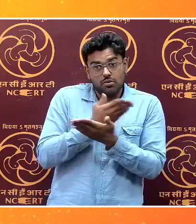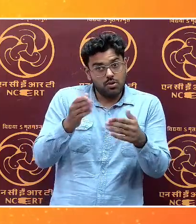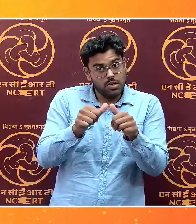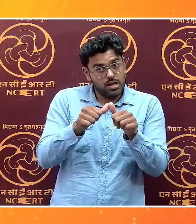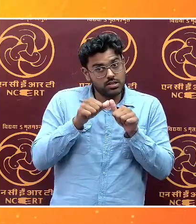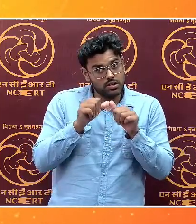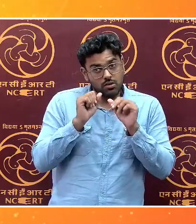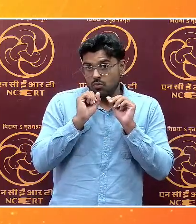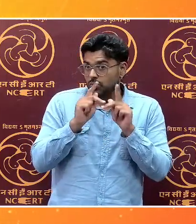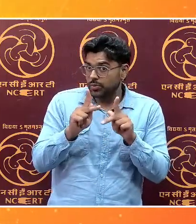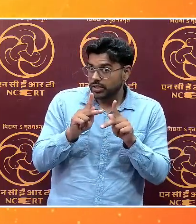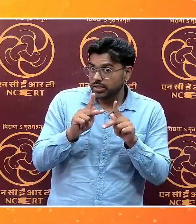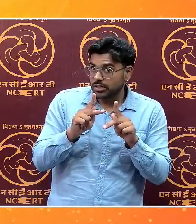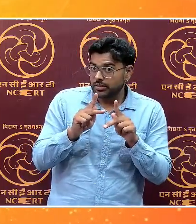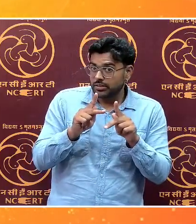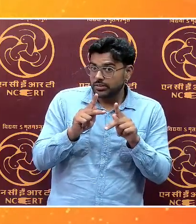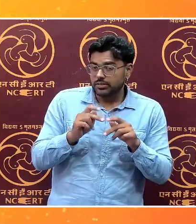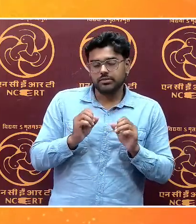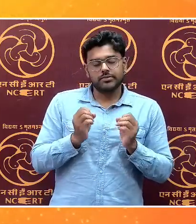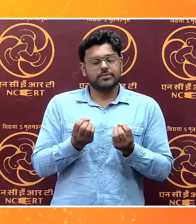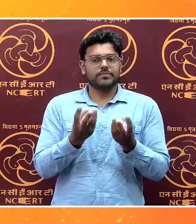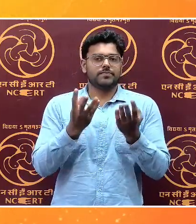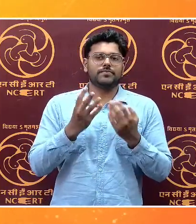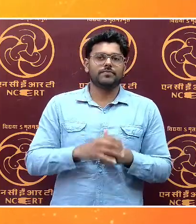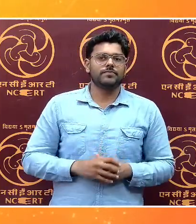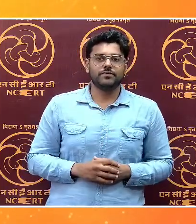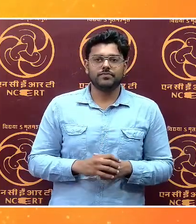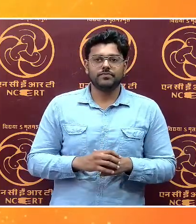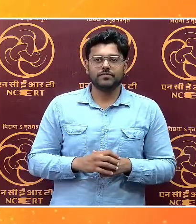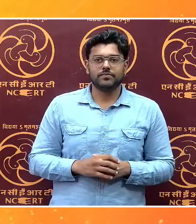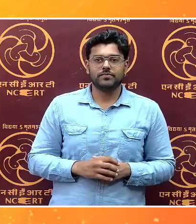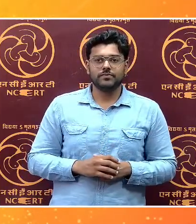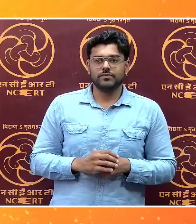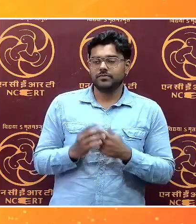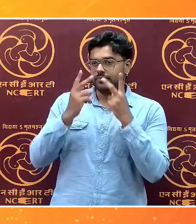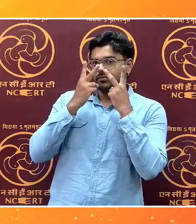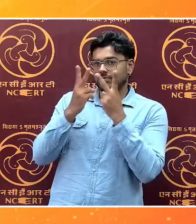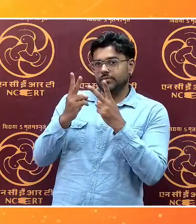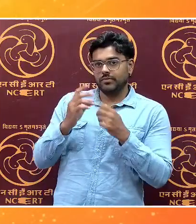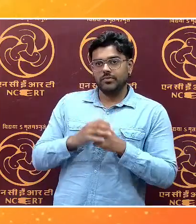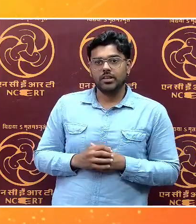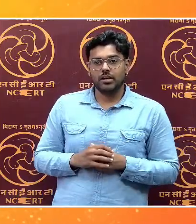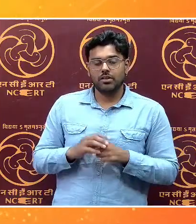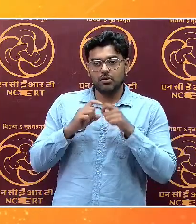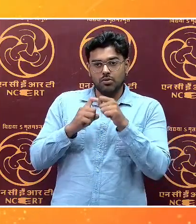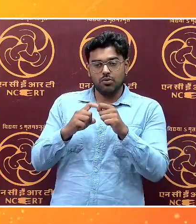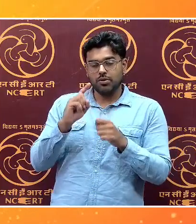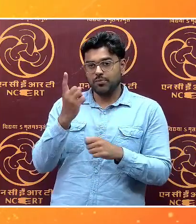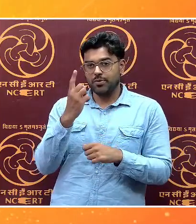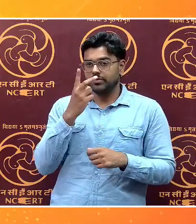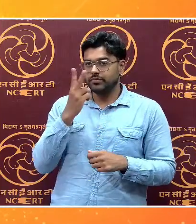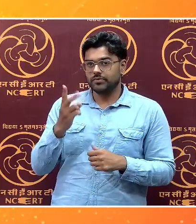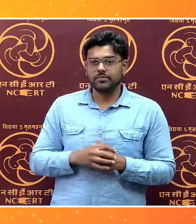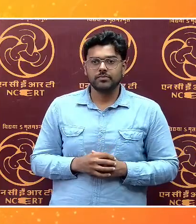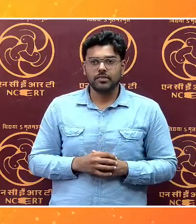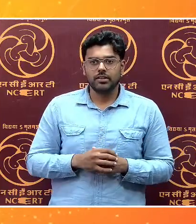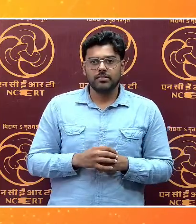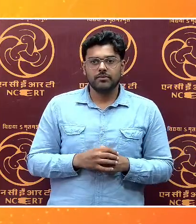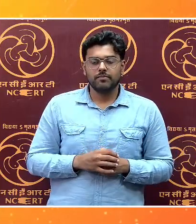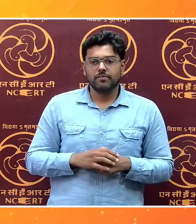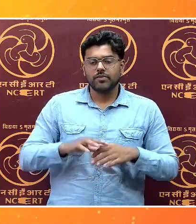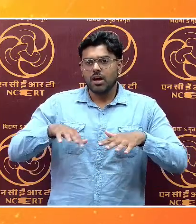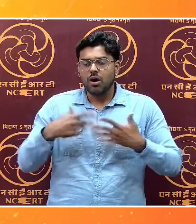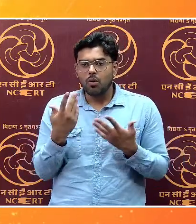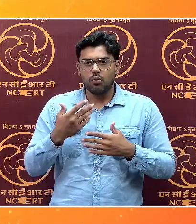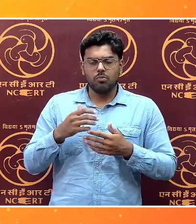Okay, let us start. This is my first assessment question. How can